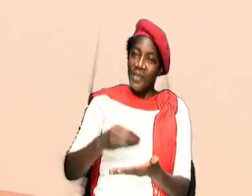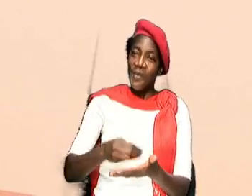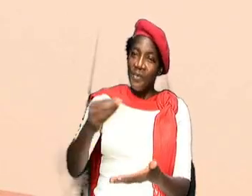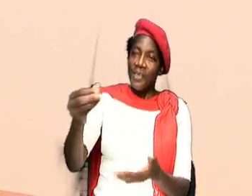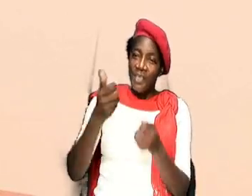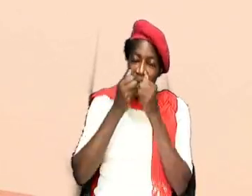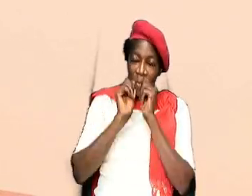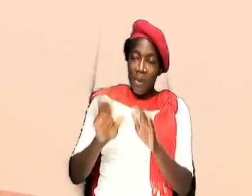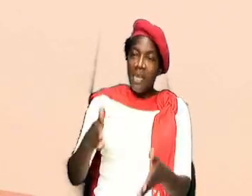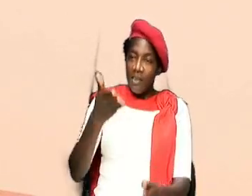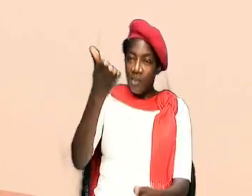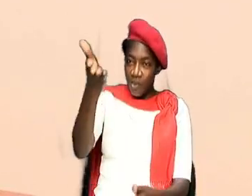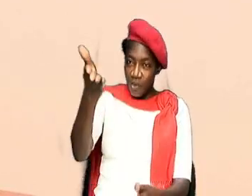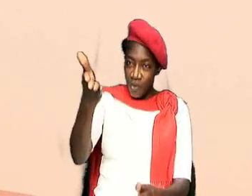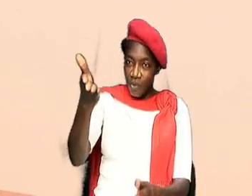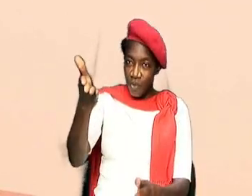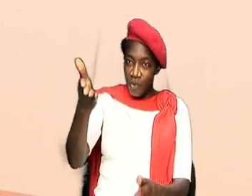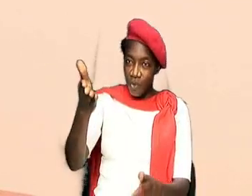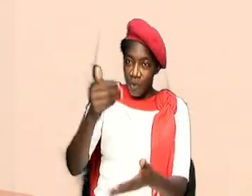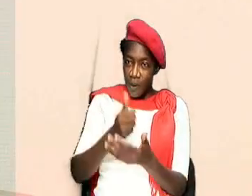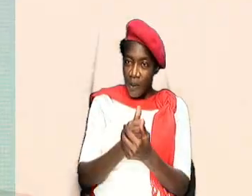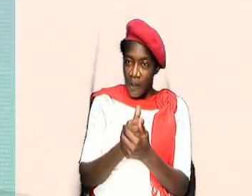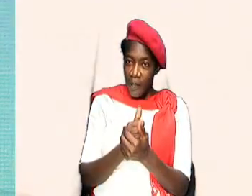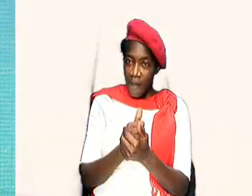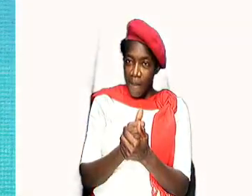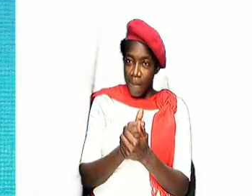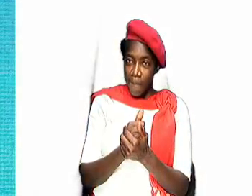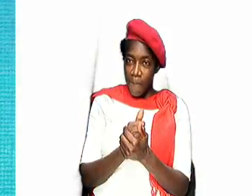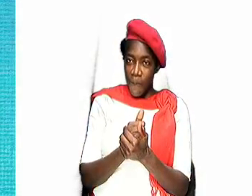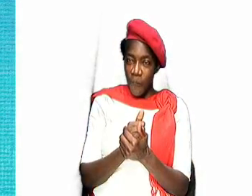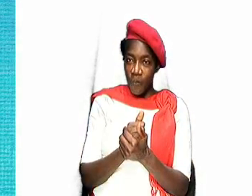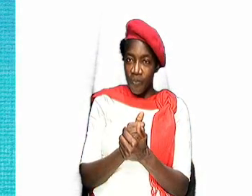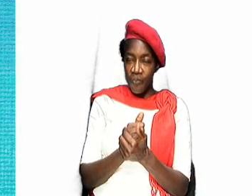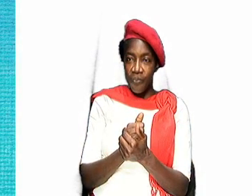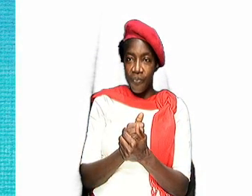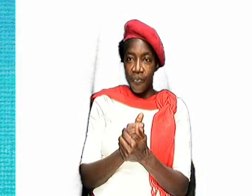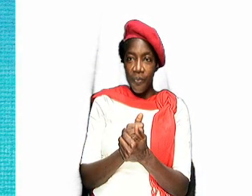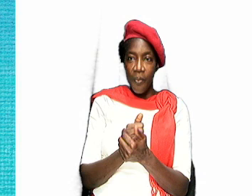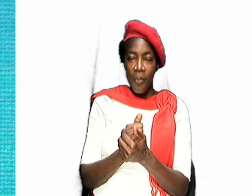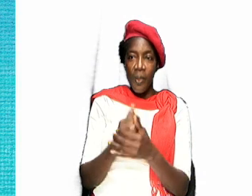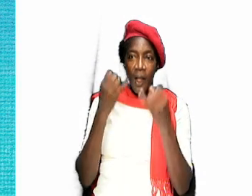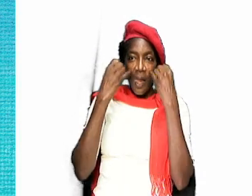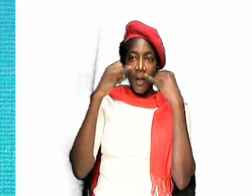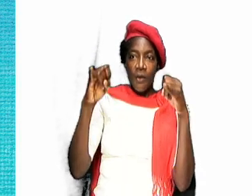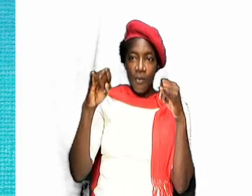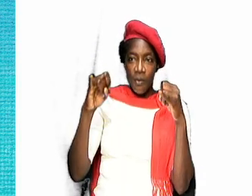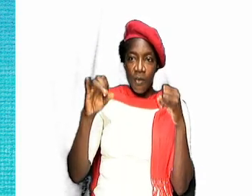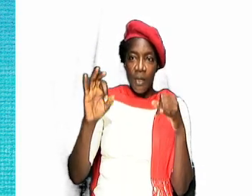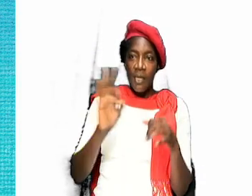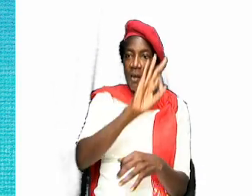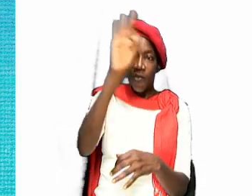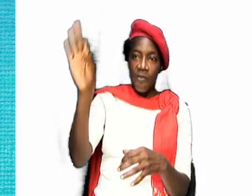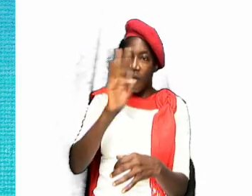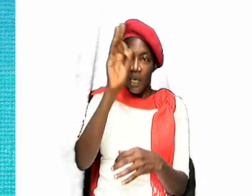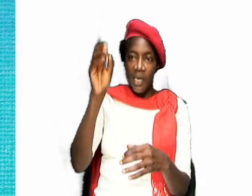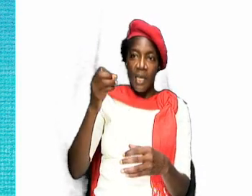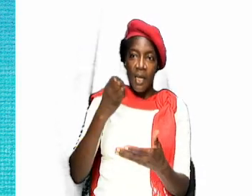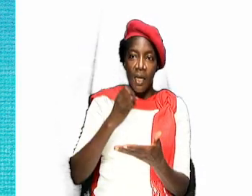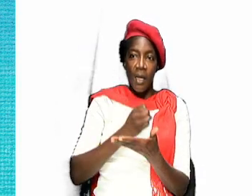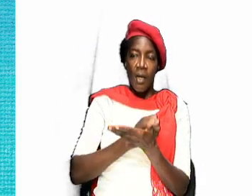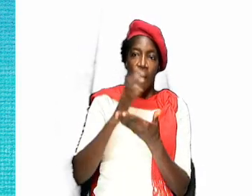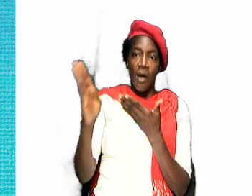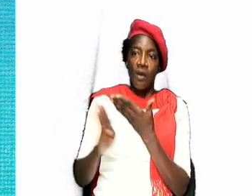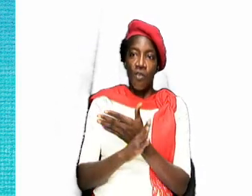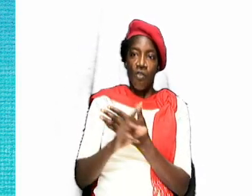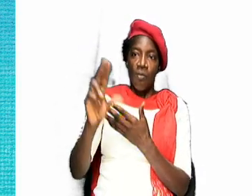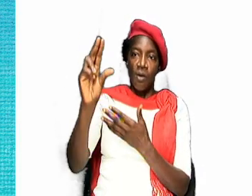you. Just by way of announcement, Friday, October 28th, right? There